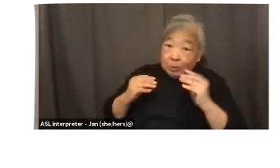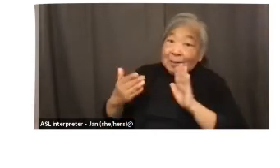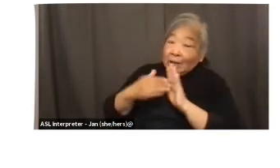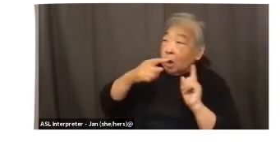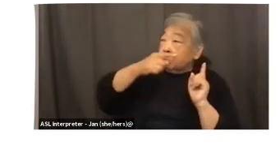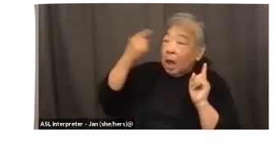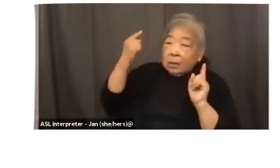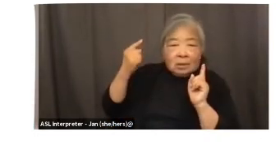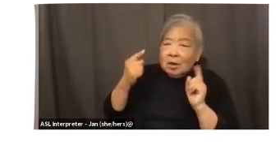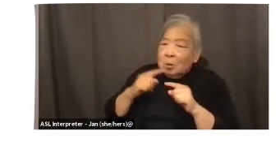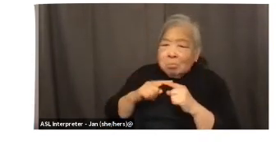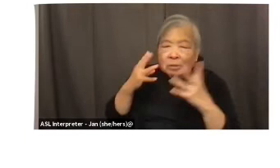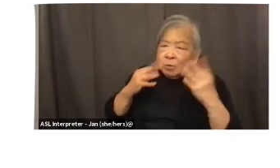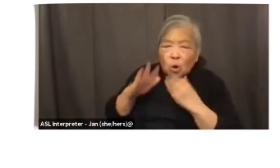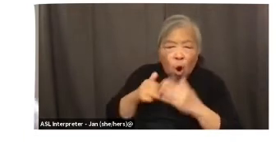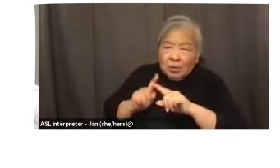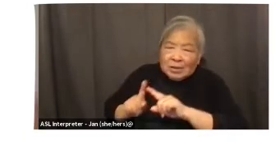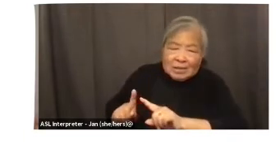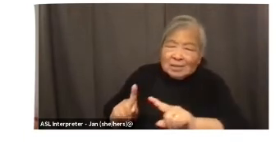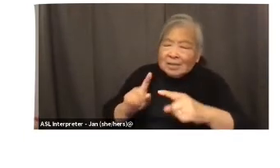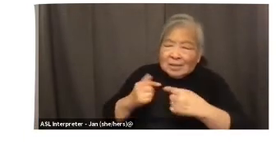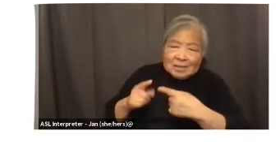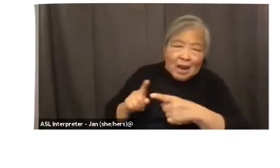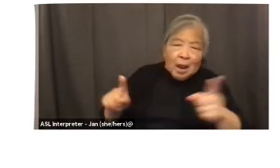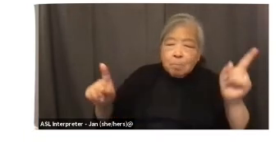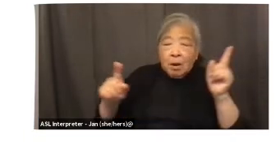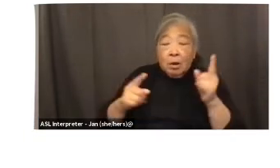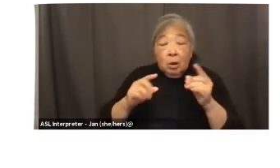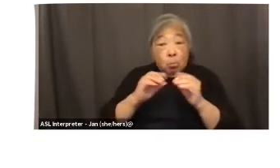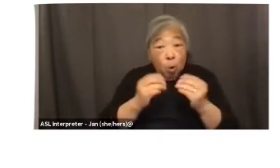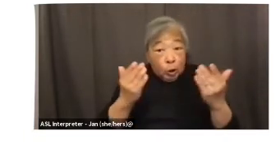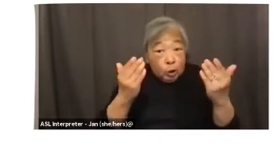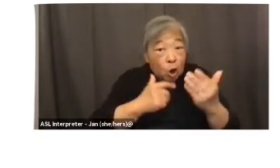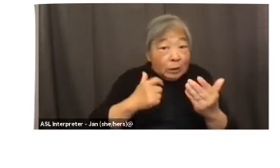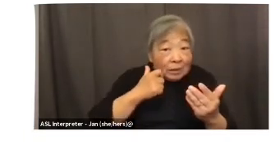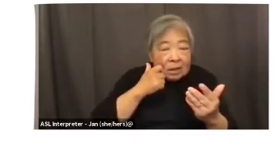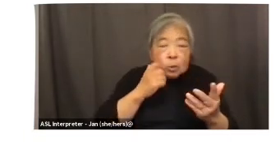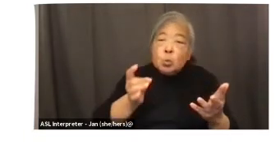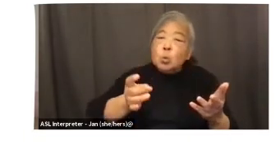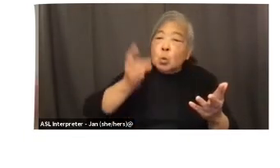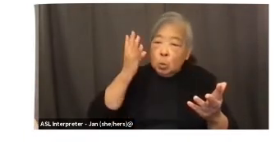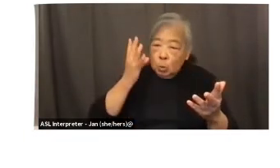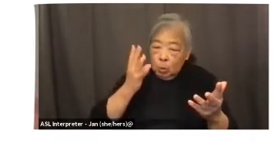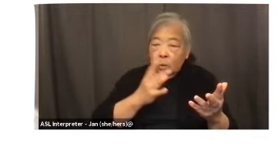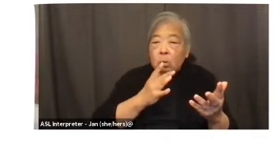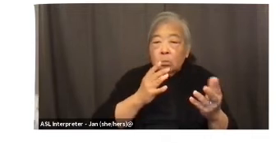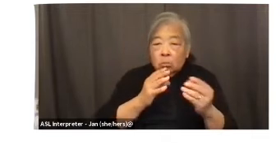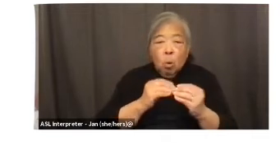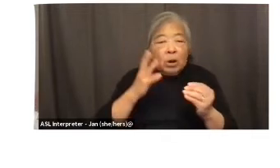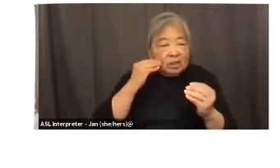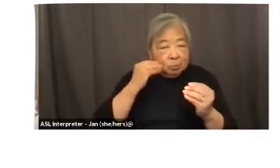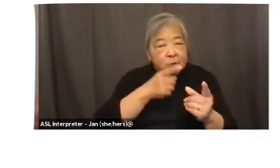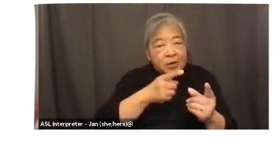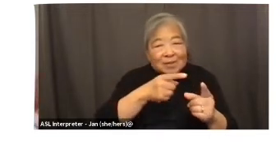with darker skin, more traditionally African phenotype, are more likely to face anti-Blackness in public space than Black people with lighter